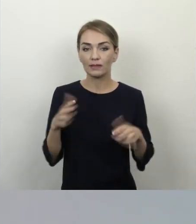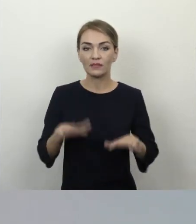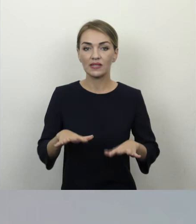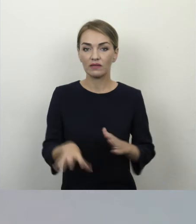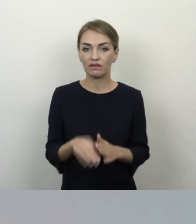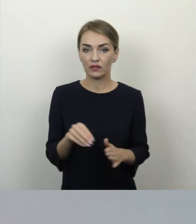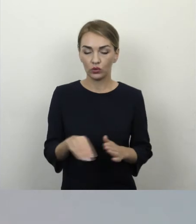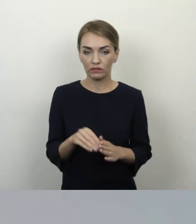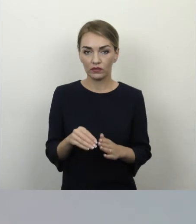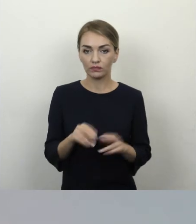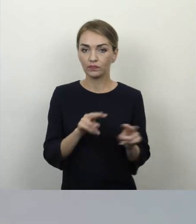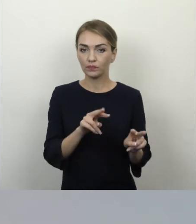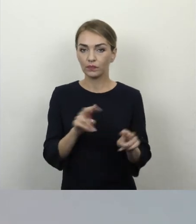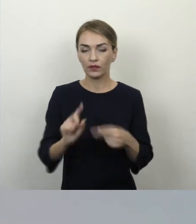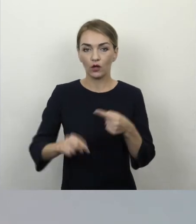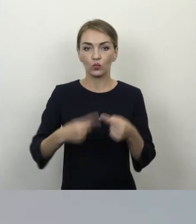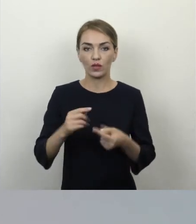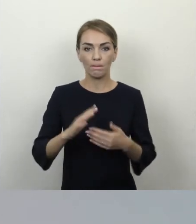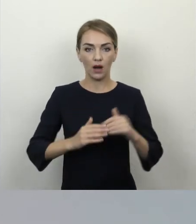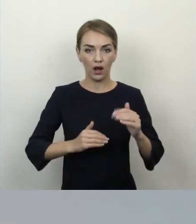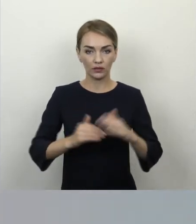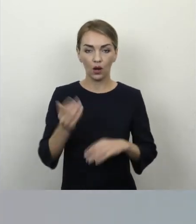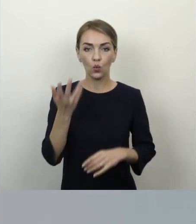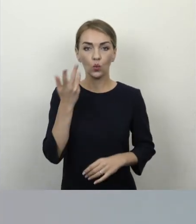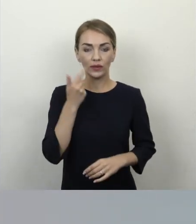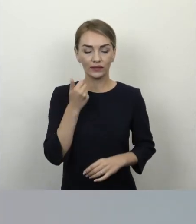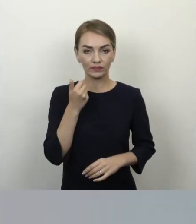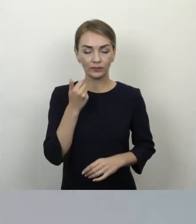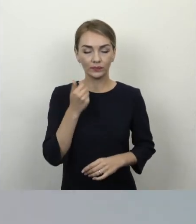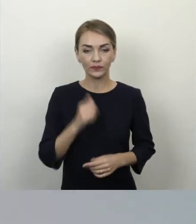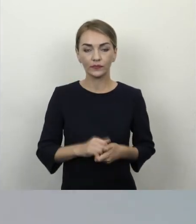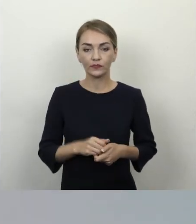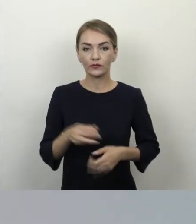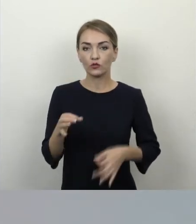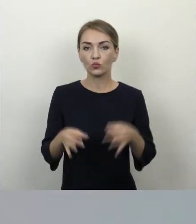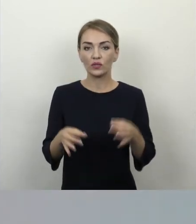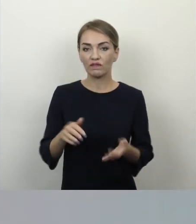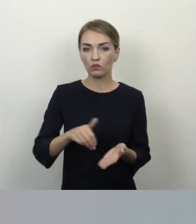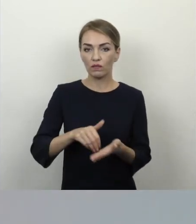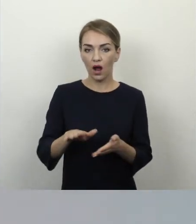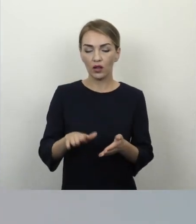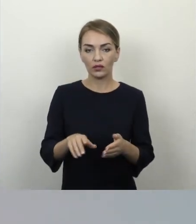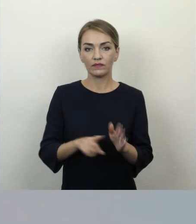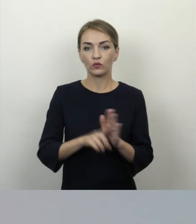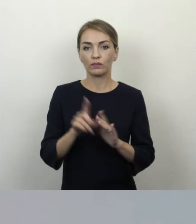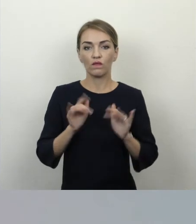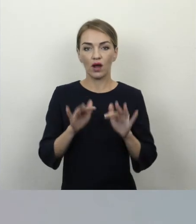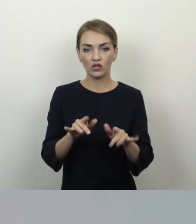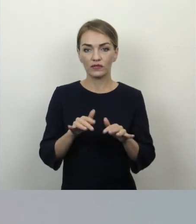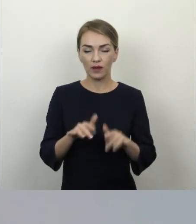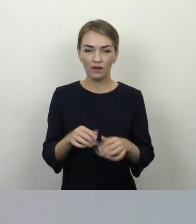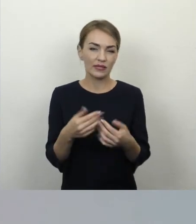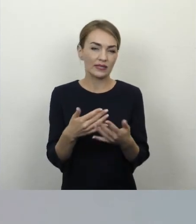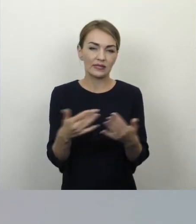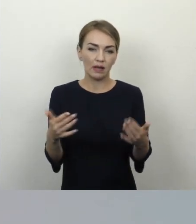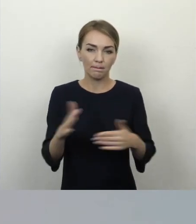violated. As a result of the latest local elections, we could see the following situation, where the courts would